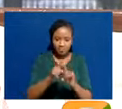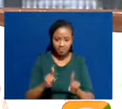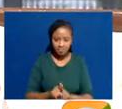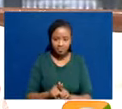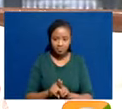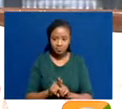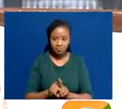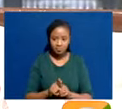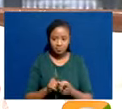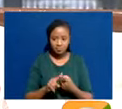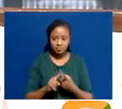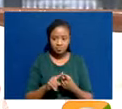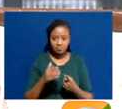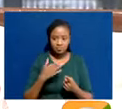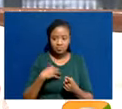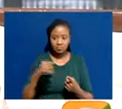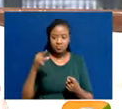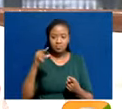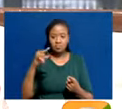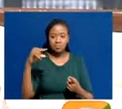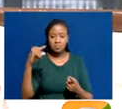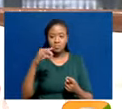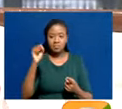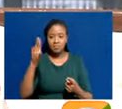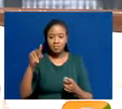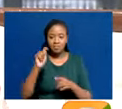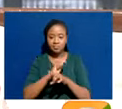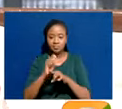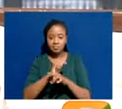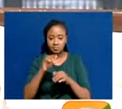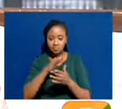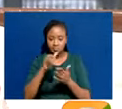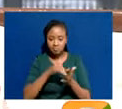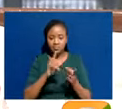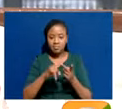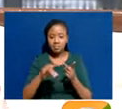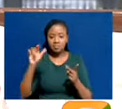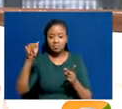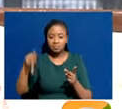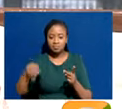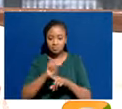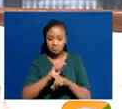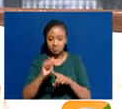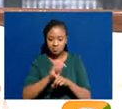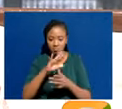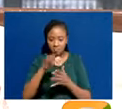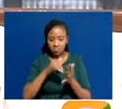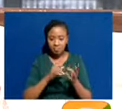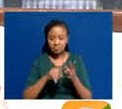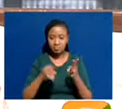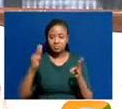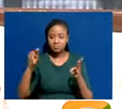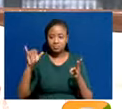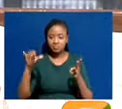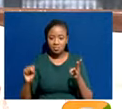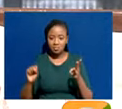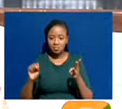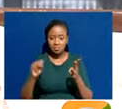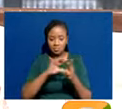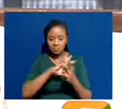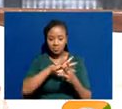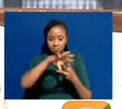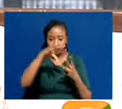you have GSU, training school here. You have AP, training school. you have NYS. Nice, yeah. Let's put them in